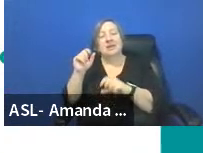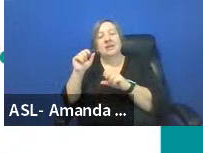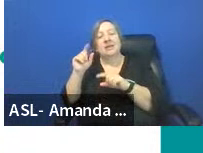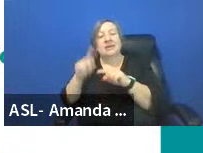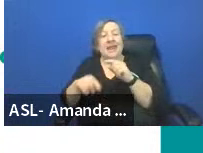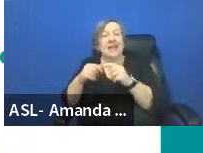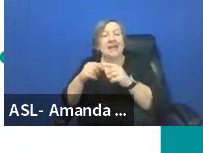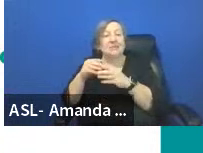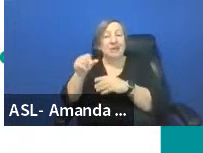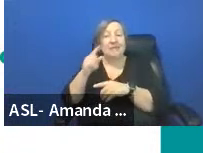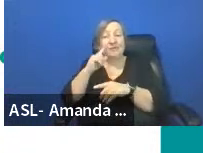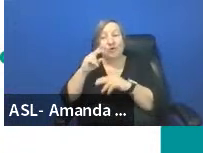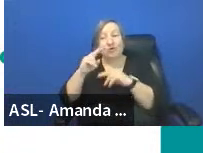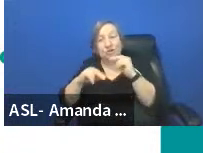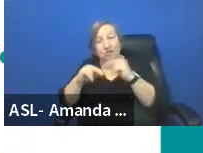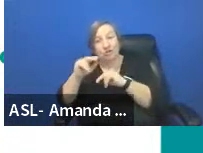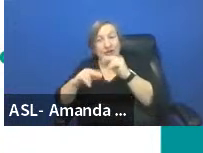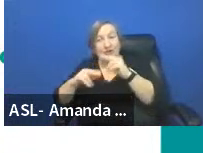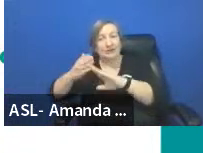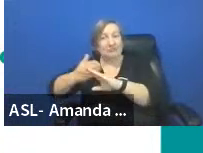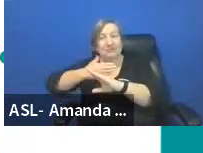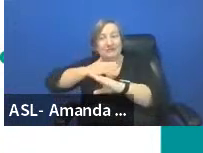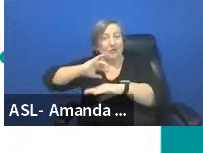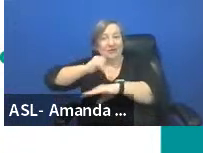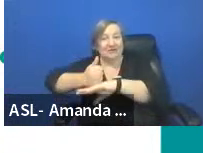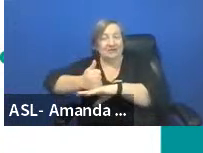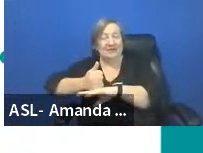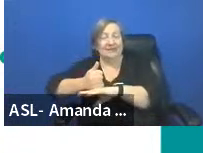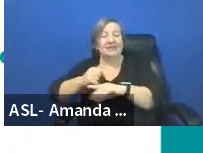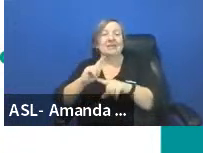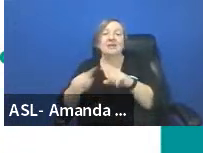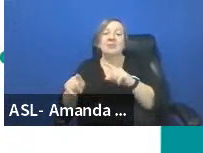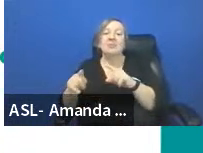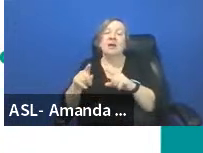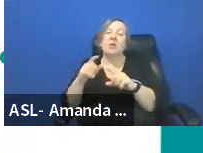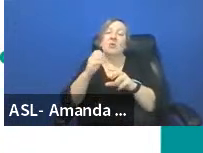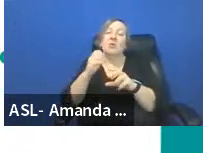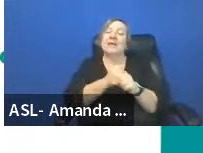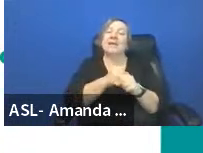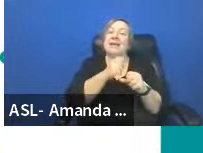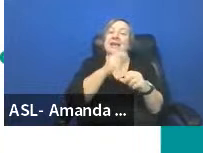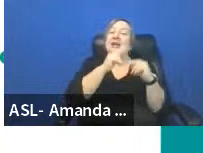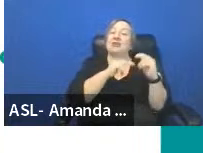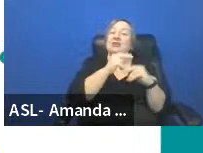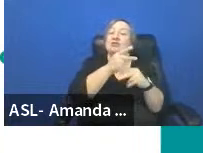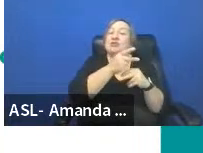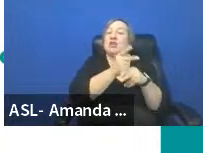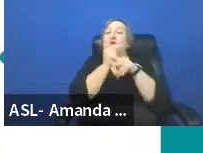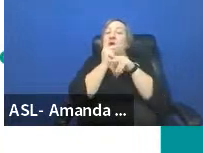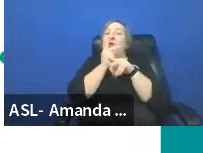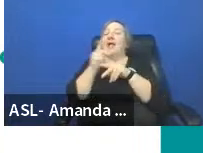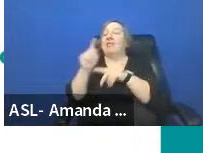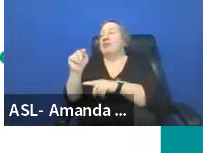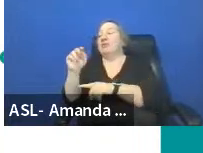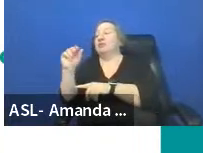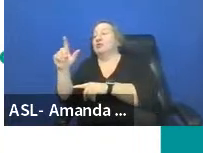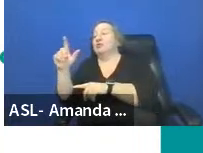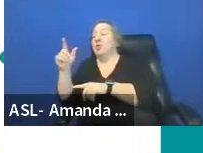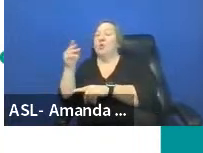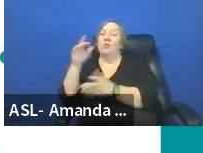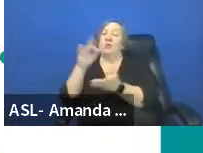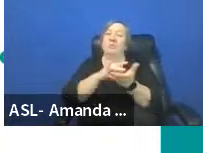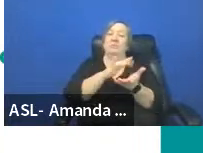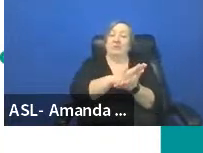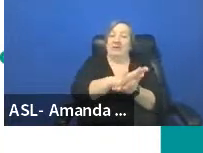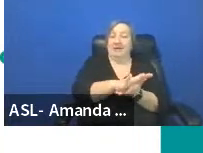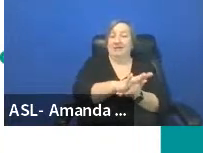along, but what we would plan to do is get a construction loan, and tolling would be kind of what we use to repay that.